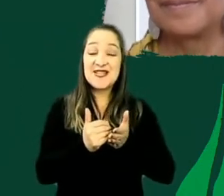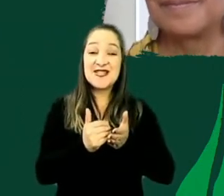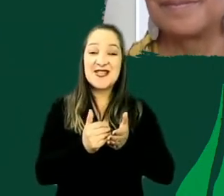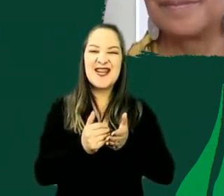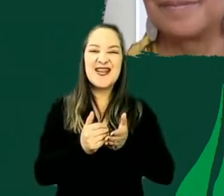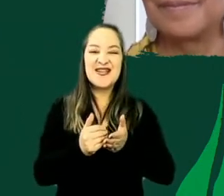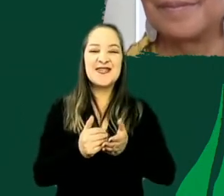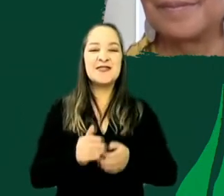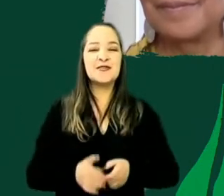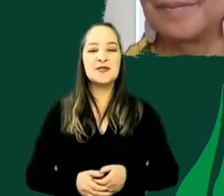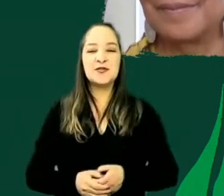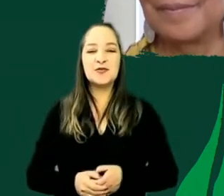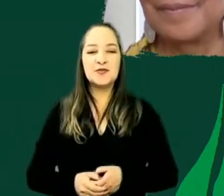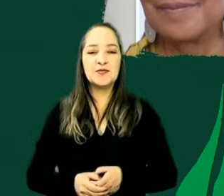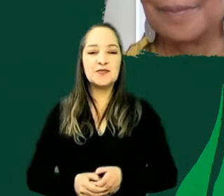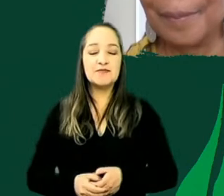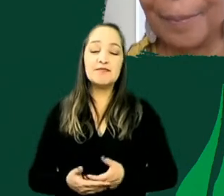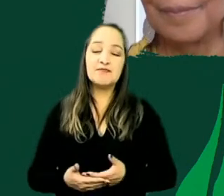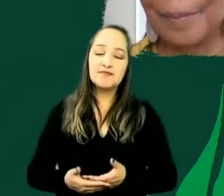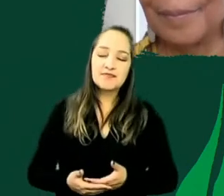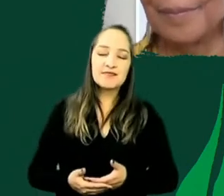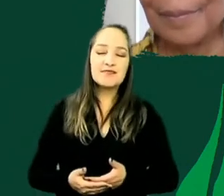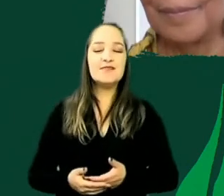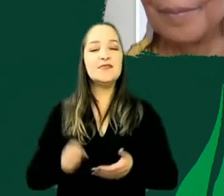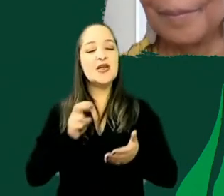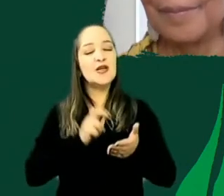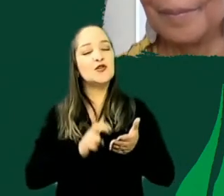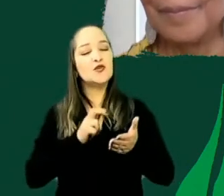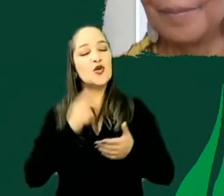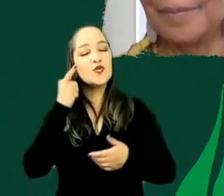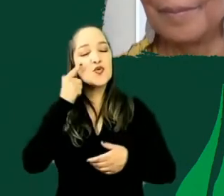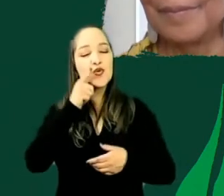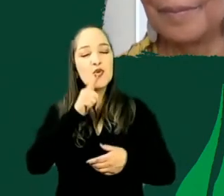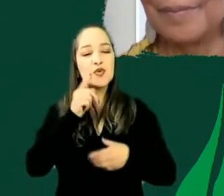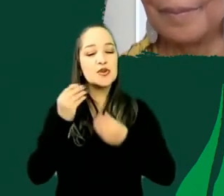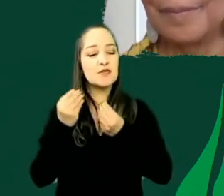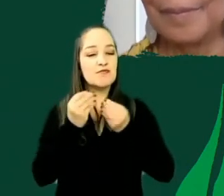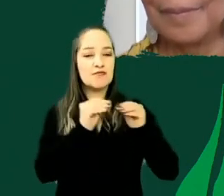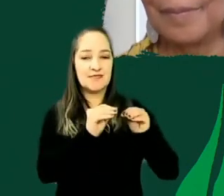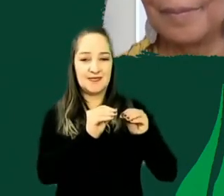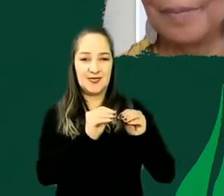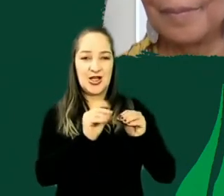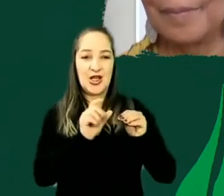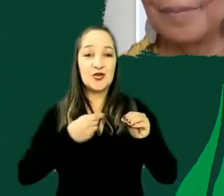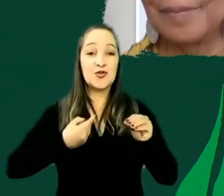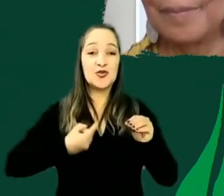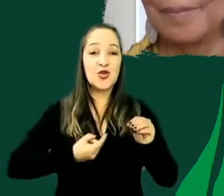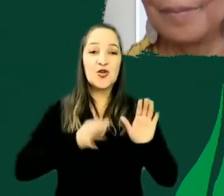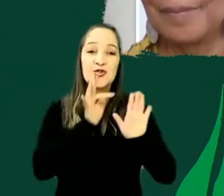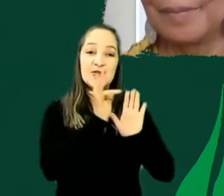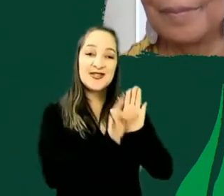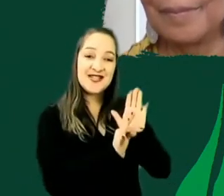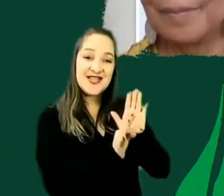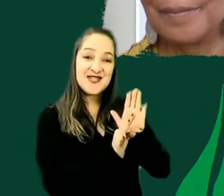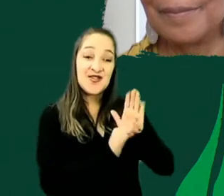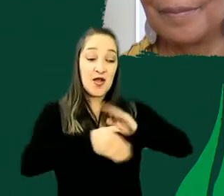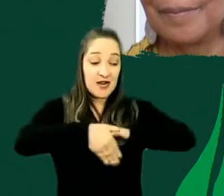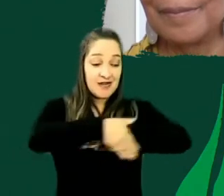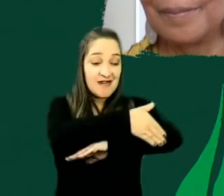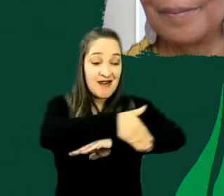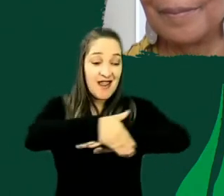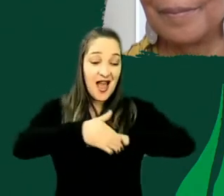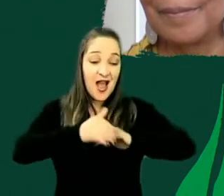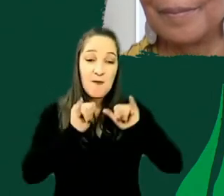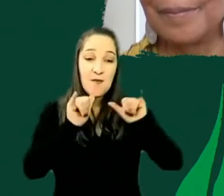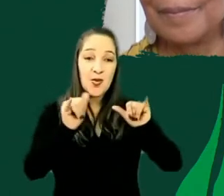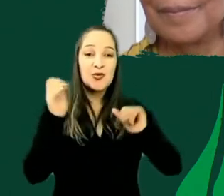we call them like garage or backyard publishing houses that sometimes we've managed to launch our writings and get them